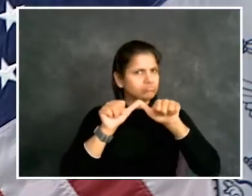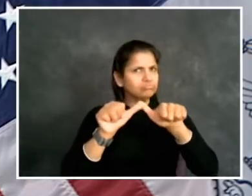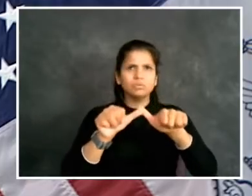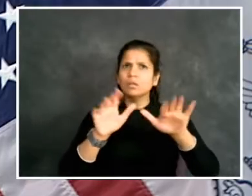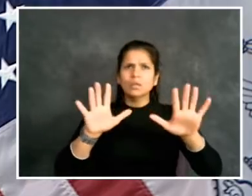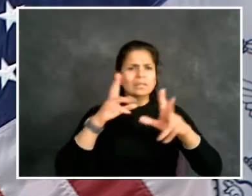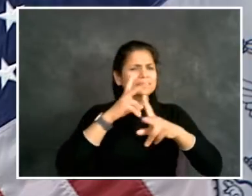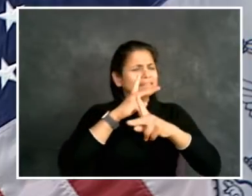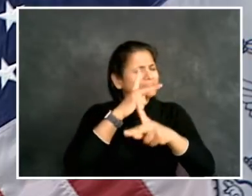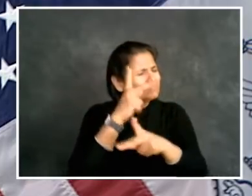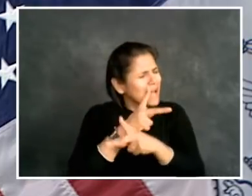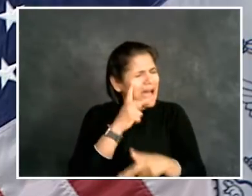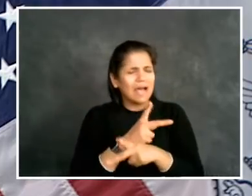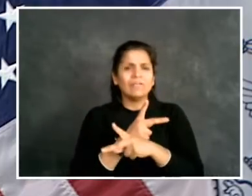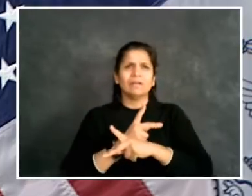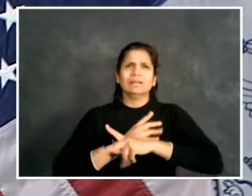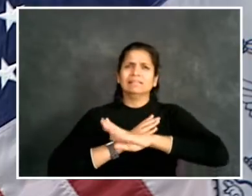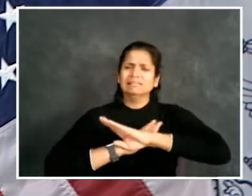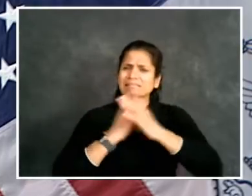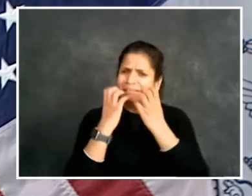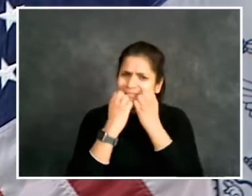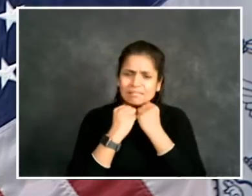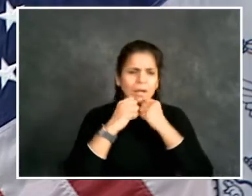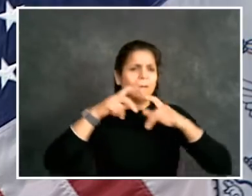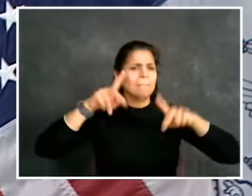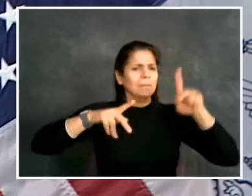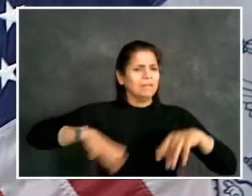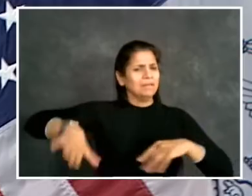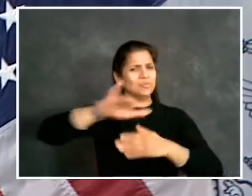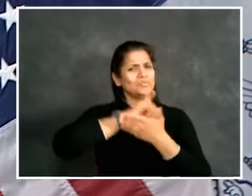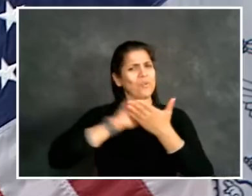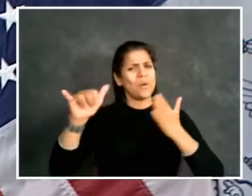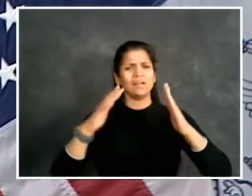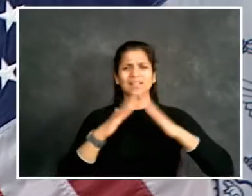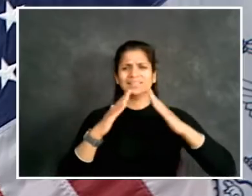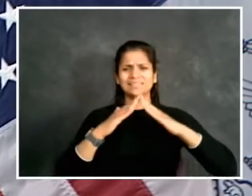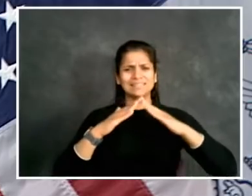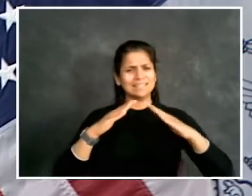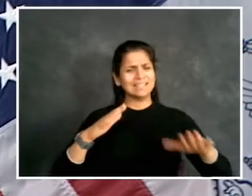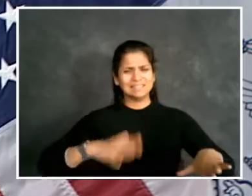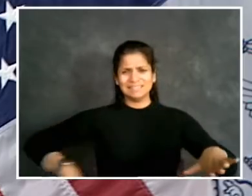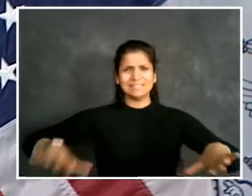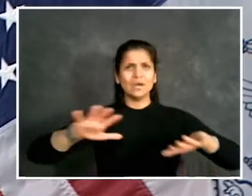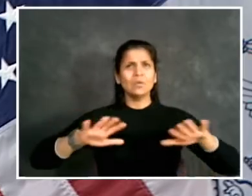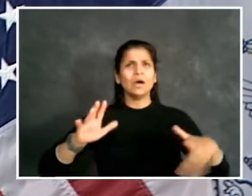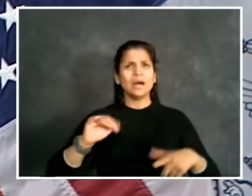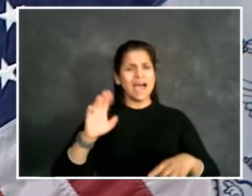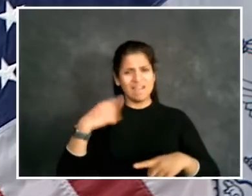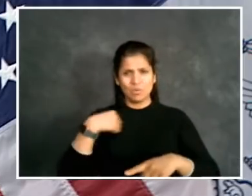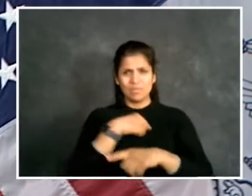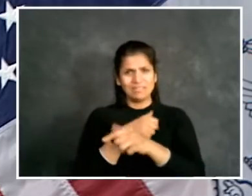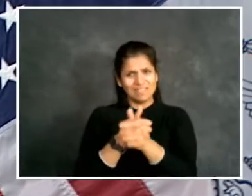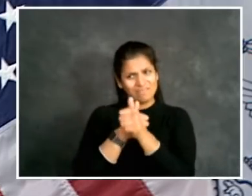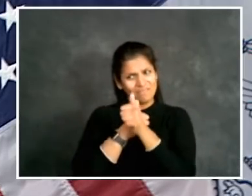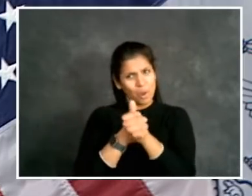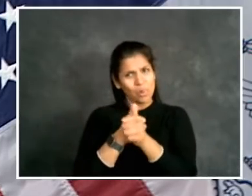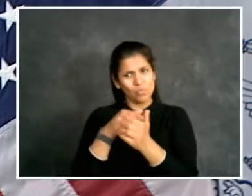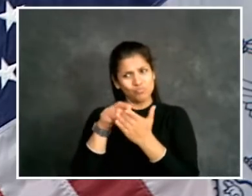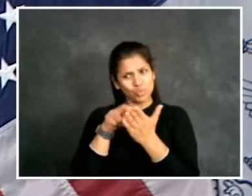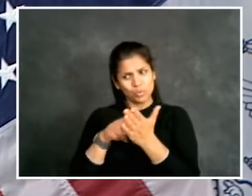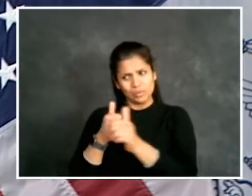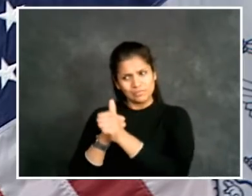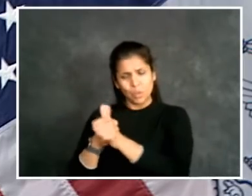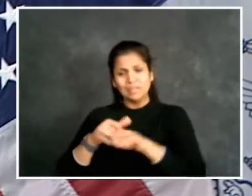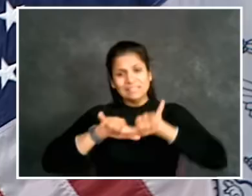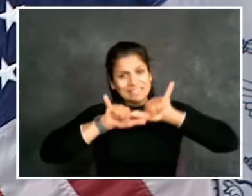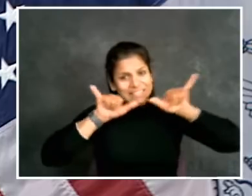then when we actually do those steps towards restarting the economy, they will hold, they will work. We won't have that boomerang. Dave,